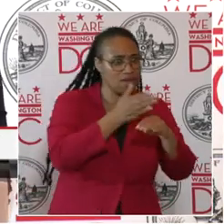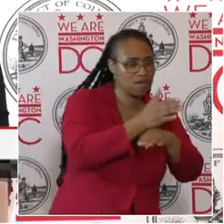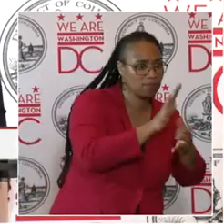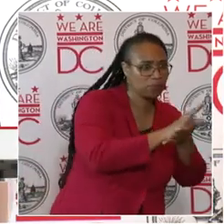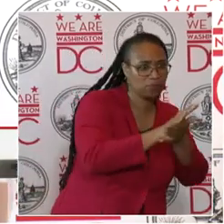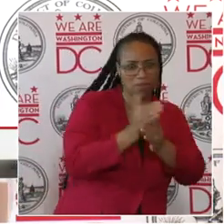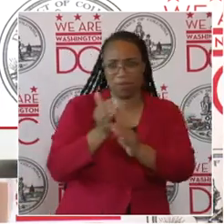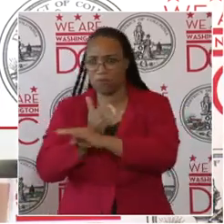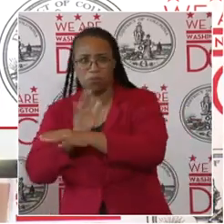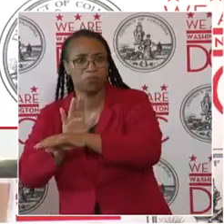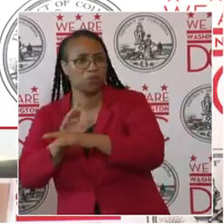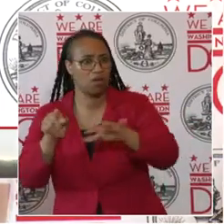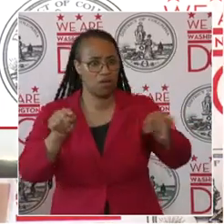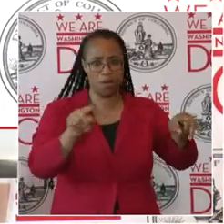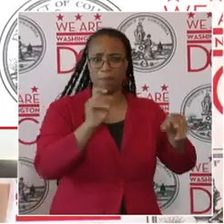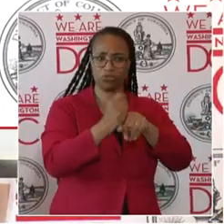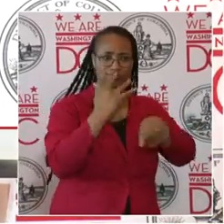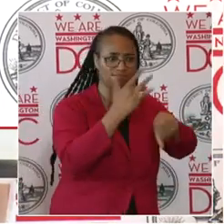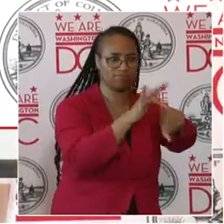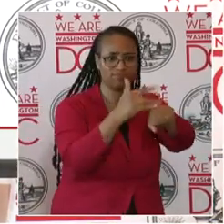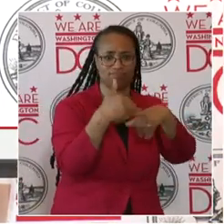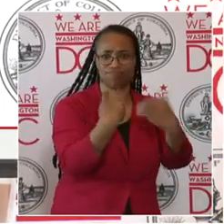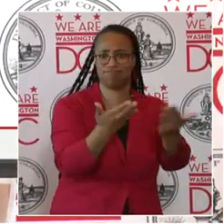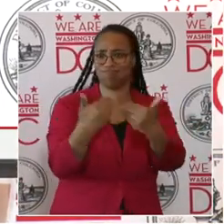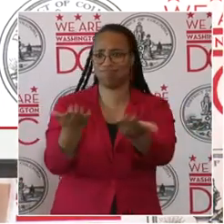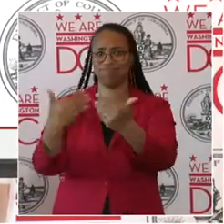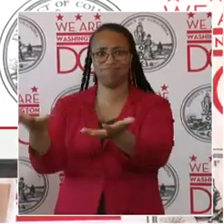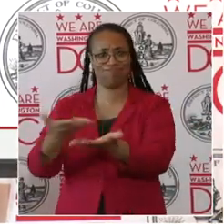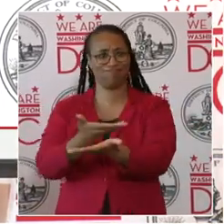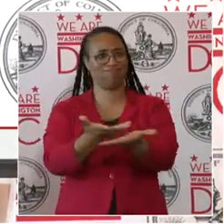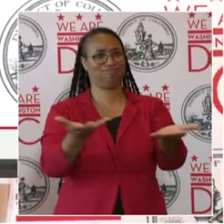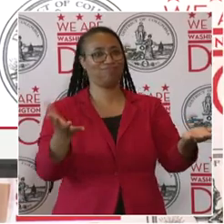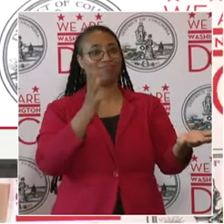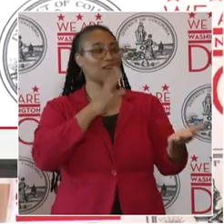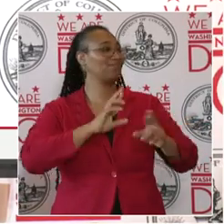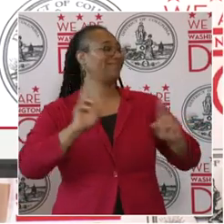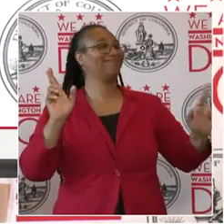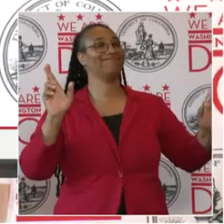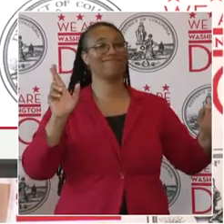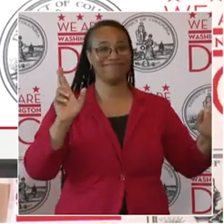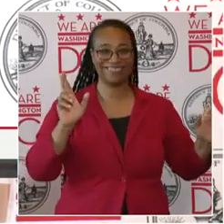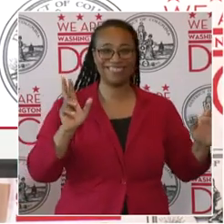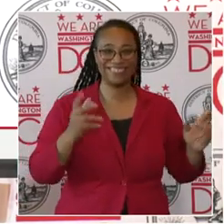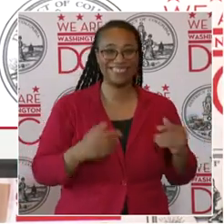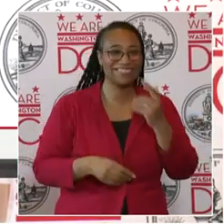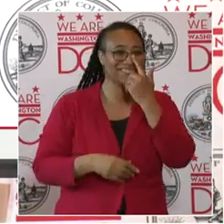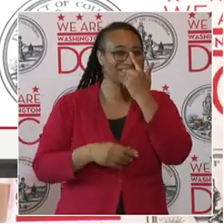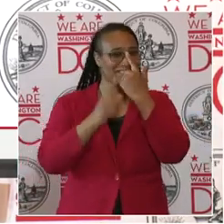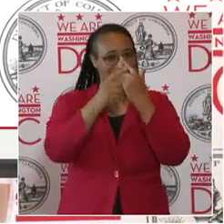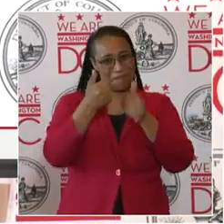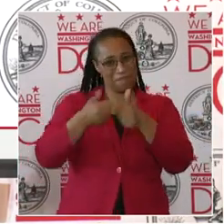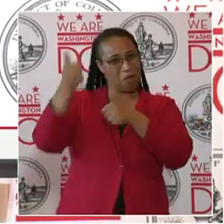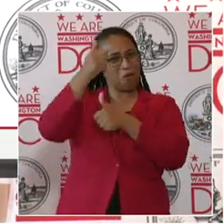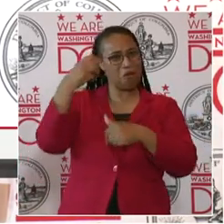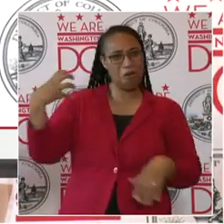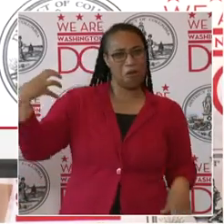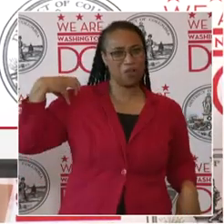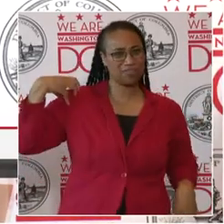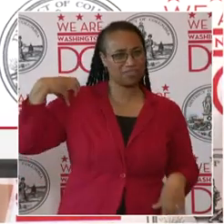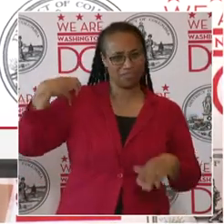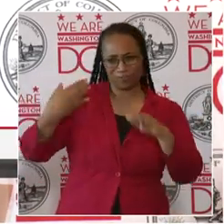as well. We know that a lot of our women are boss ladies running their own businesses, right?